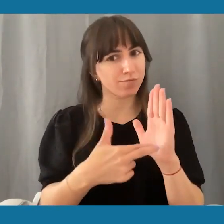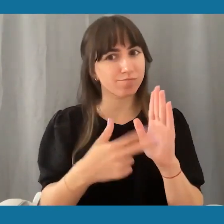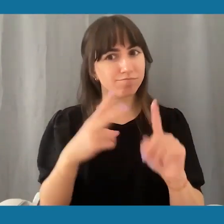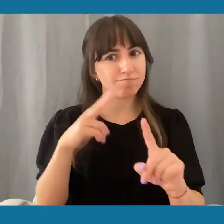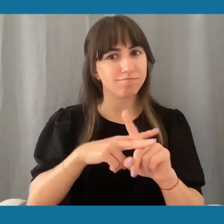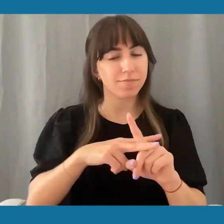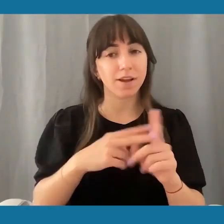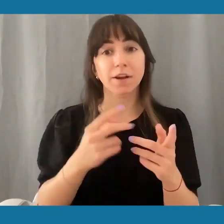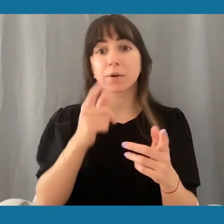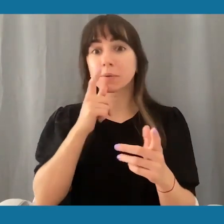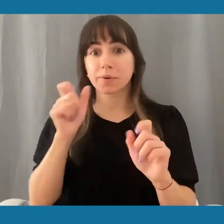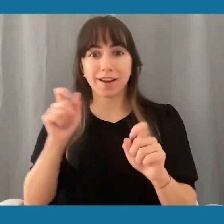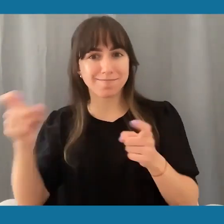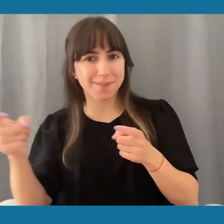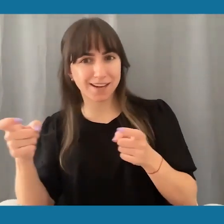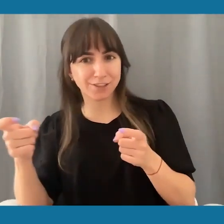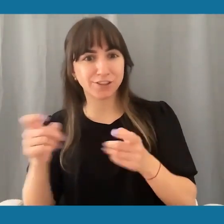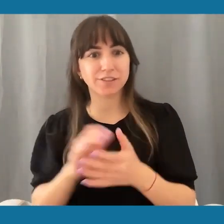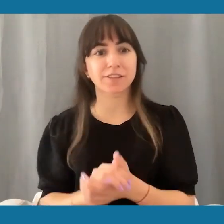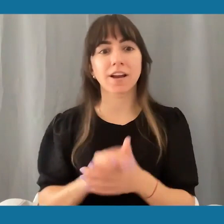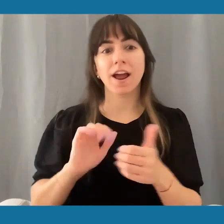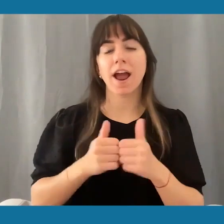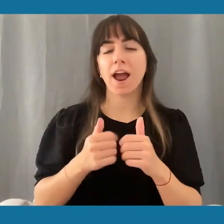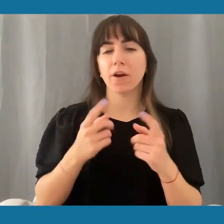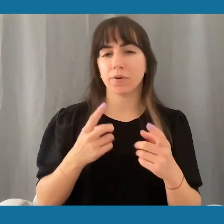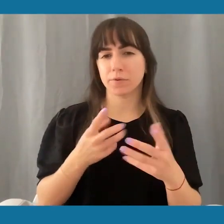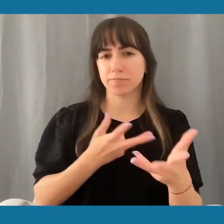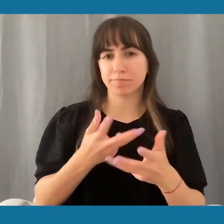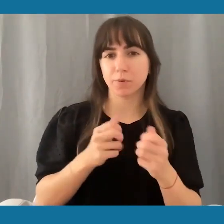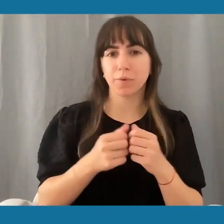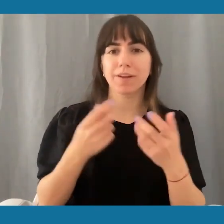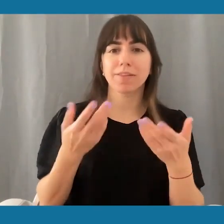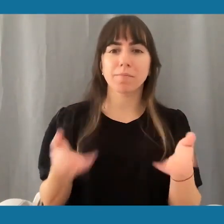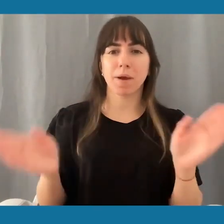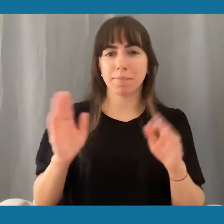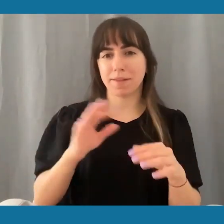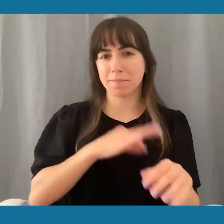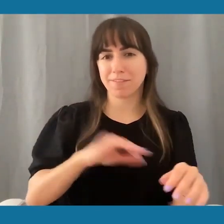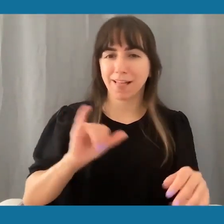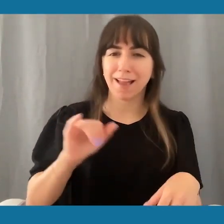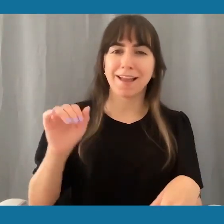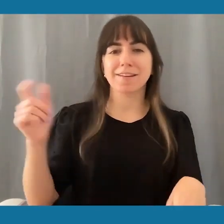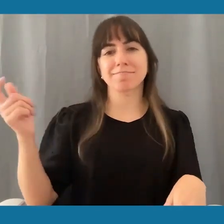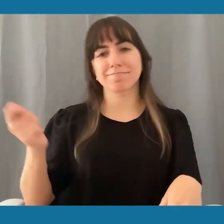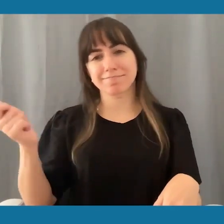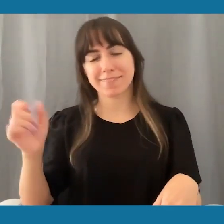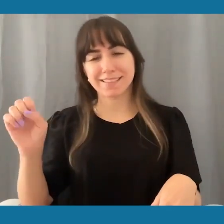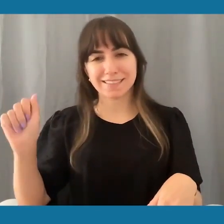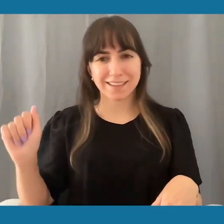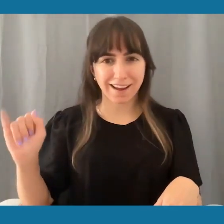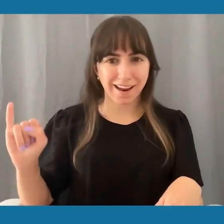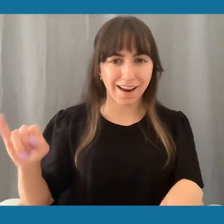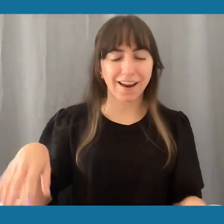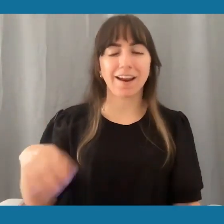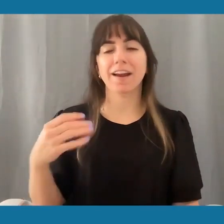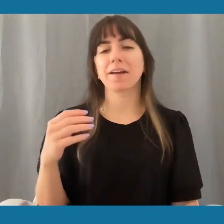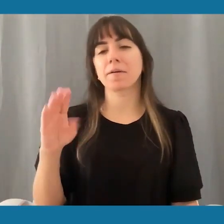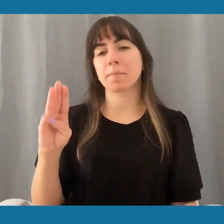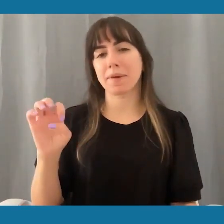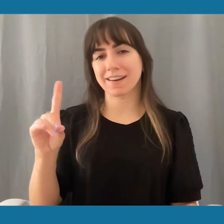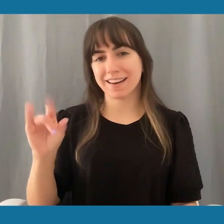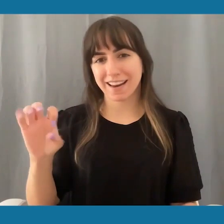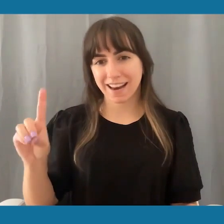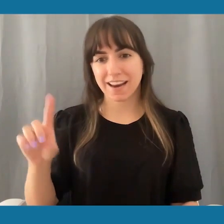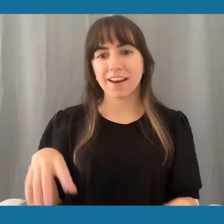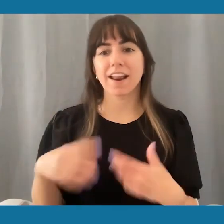public benefits like Medicaid, SSI, and then we'll talk about actually enrolling into the program. We'll be able to answer some of your